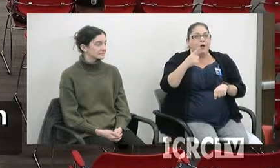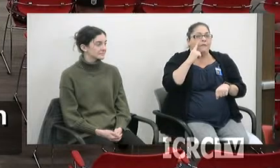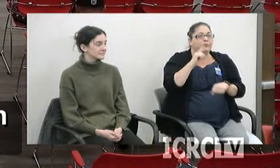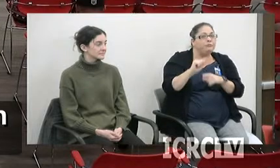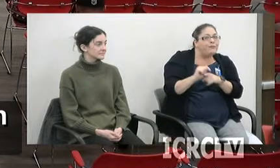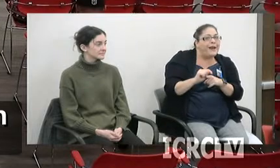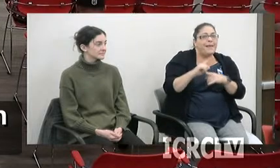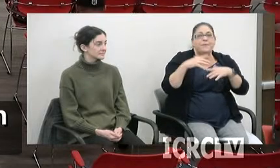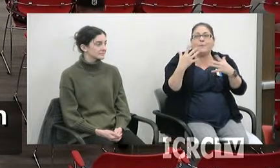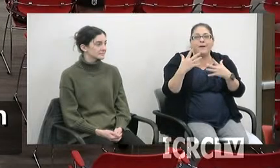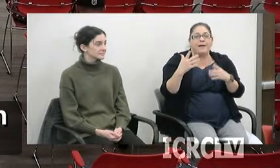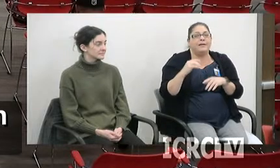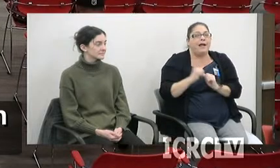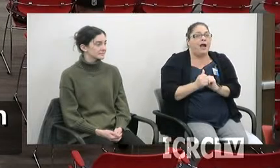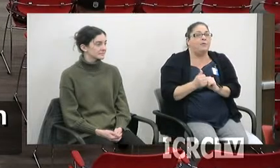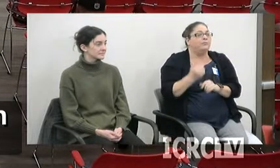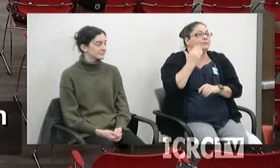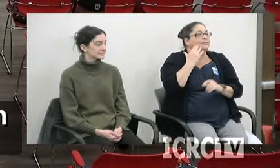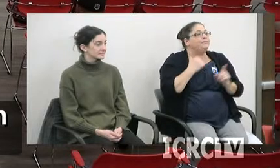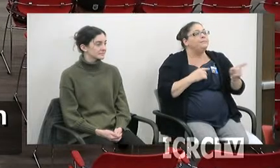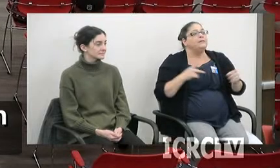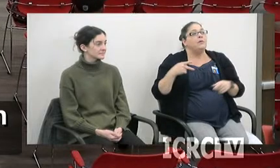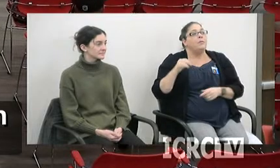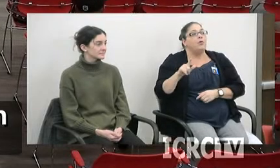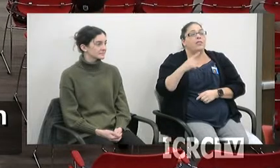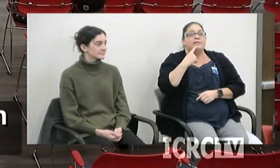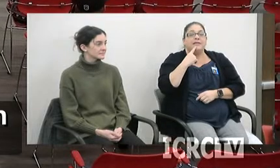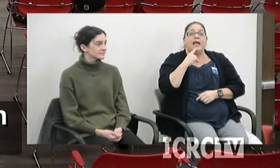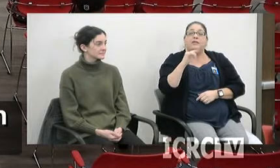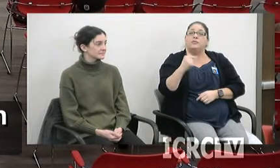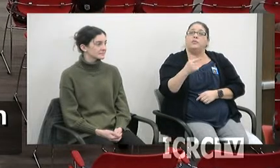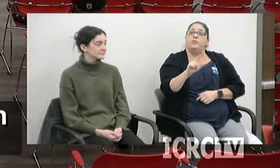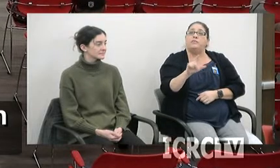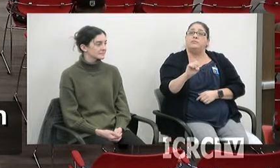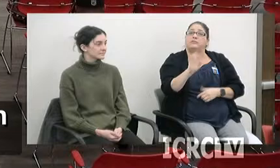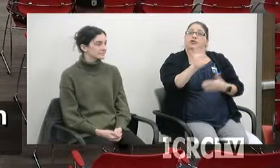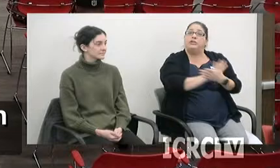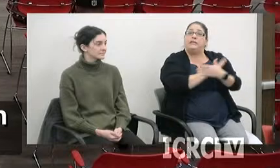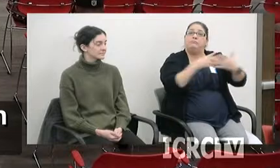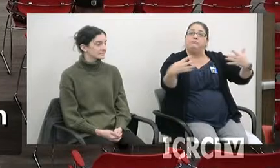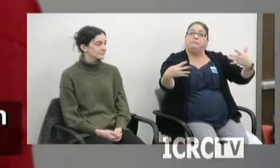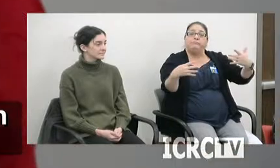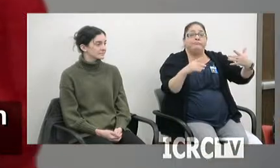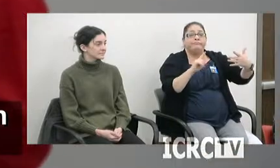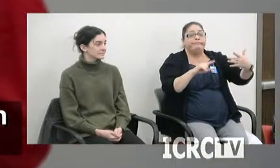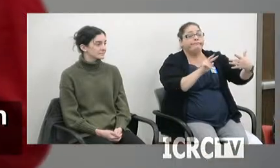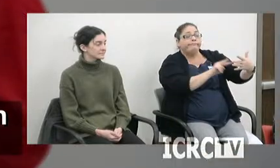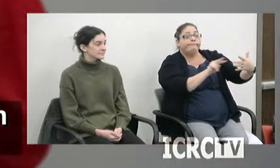training or whatever. Typically, we use a Google Sheet. So when we approve